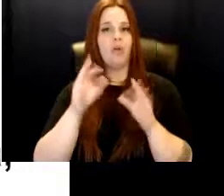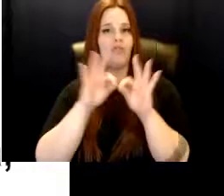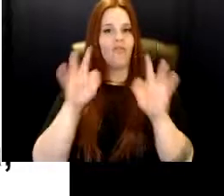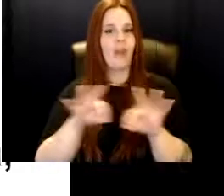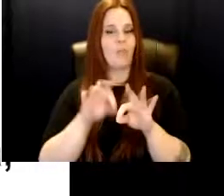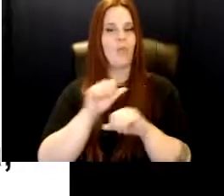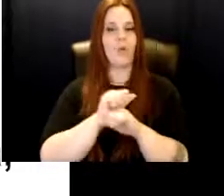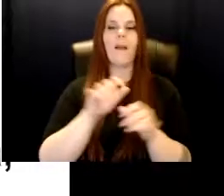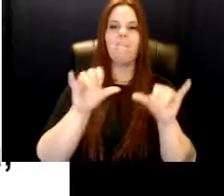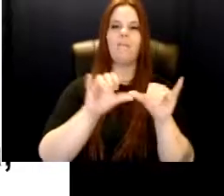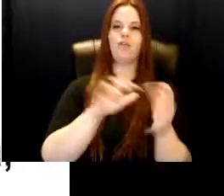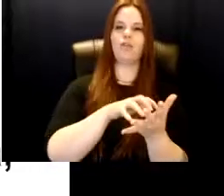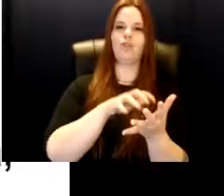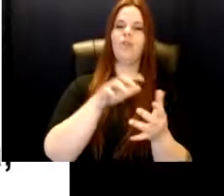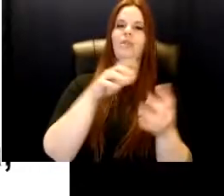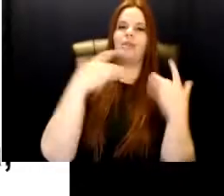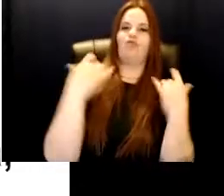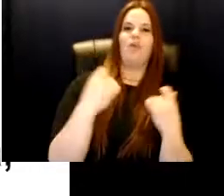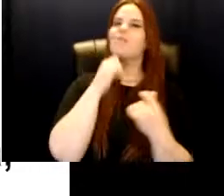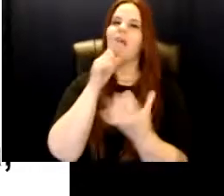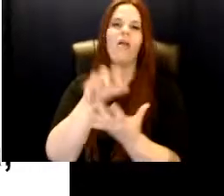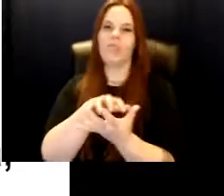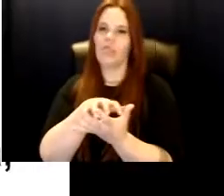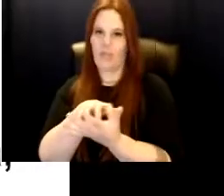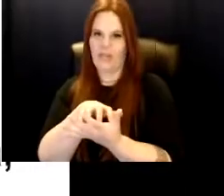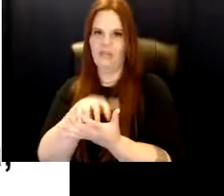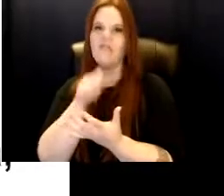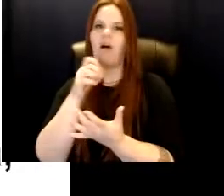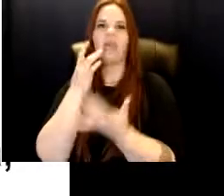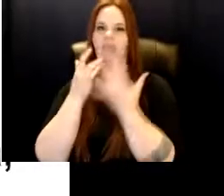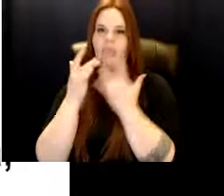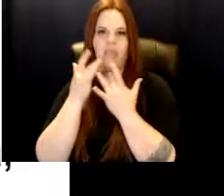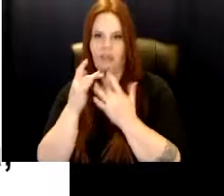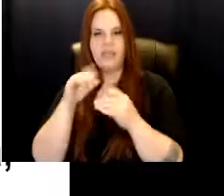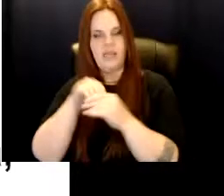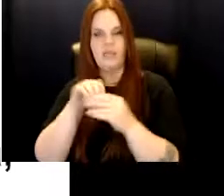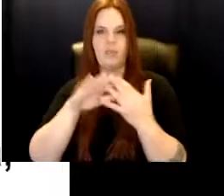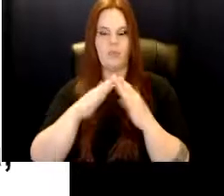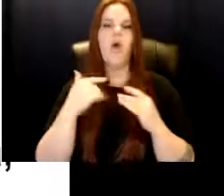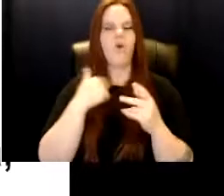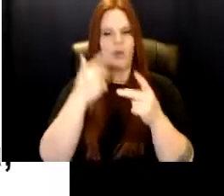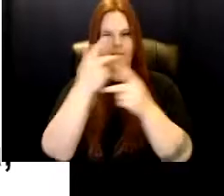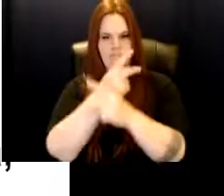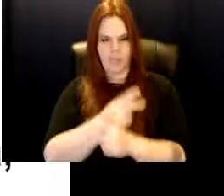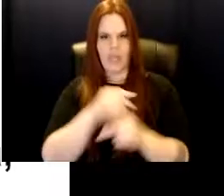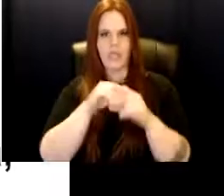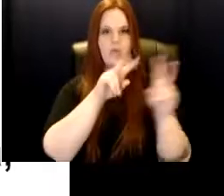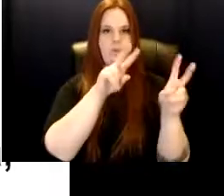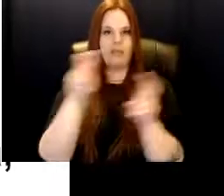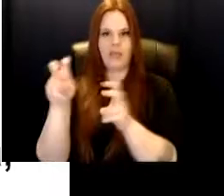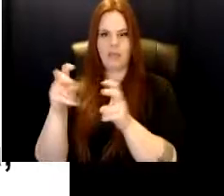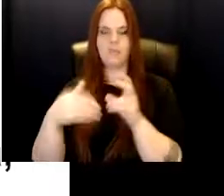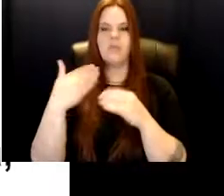the weaknesses or not the shortcomings of the community. And we triangulated those into themes. Next slide,